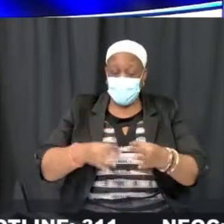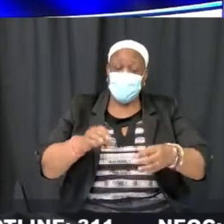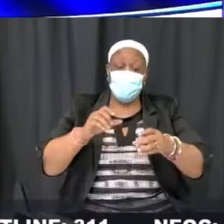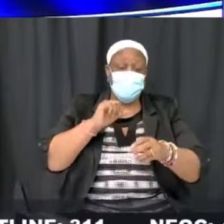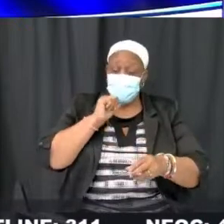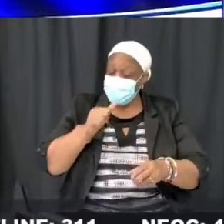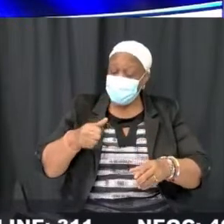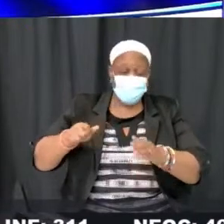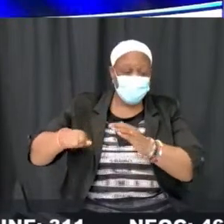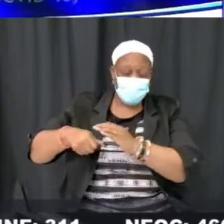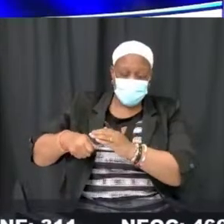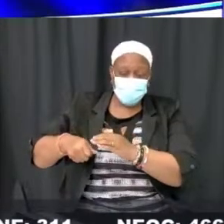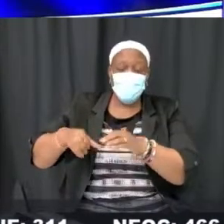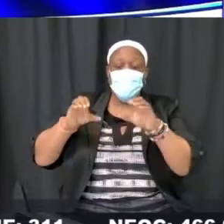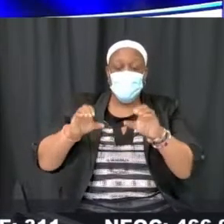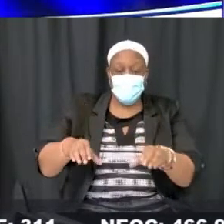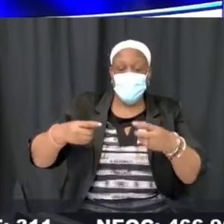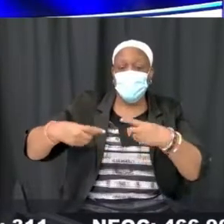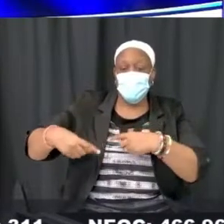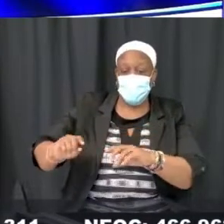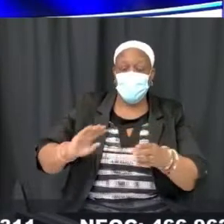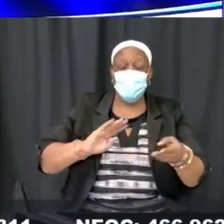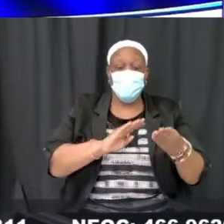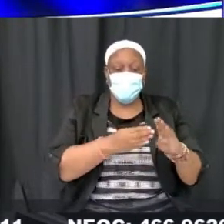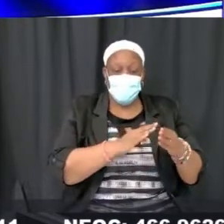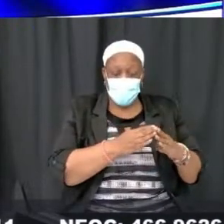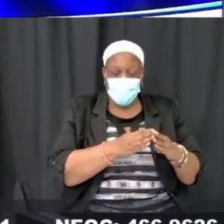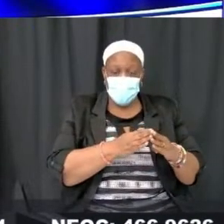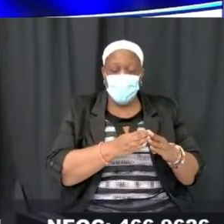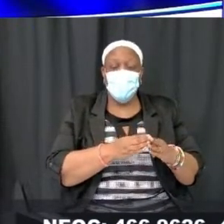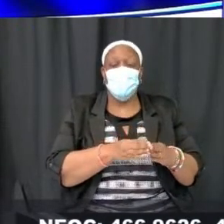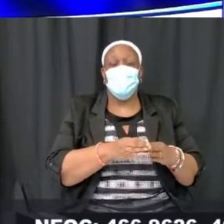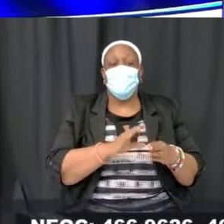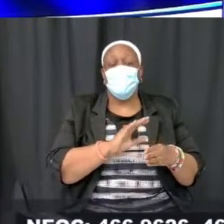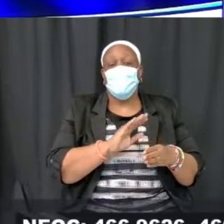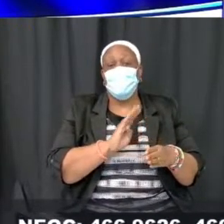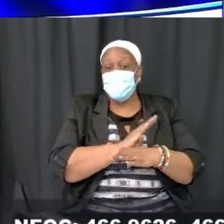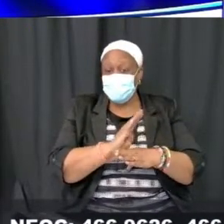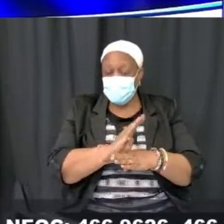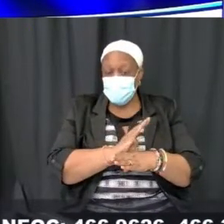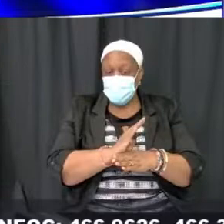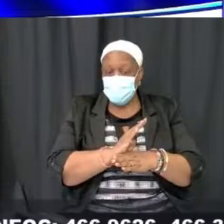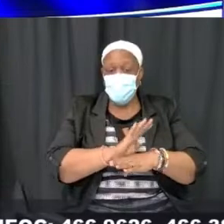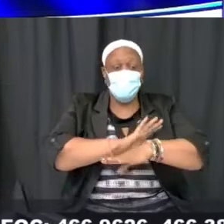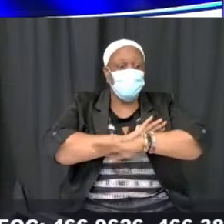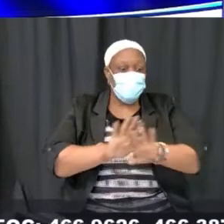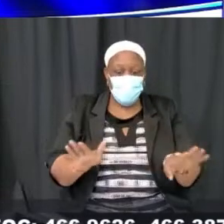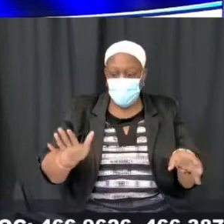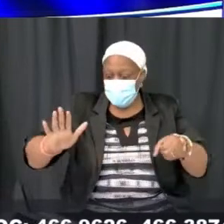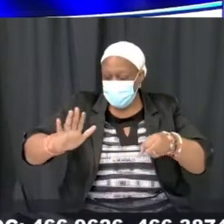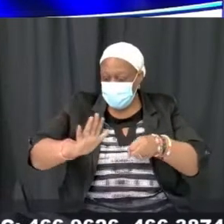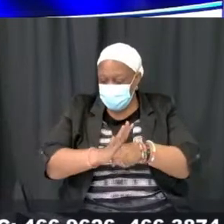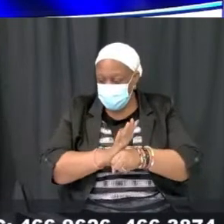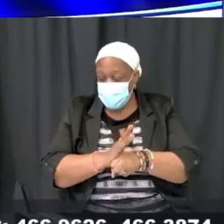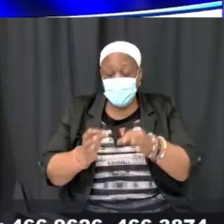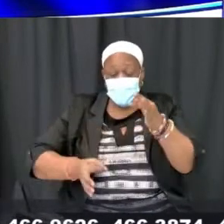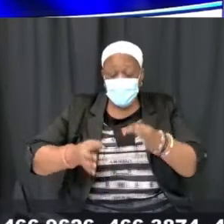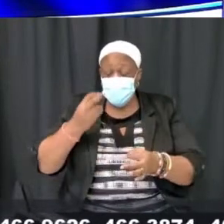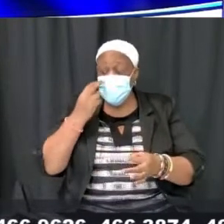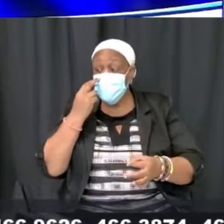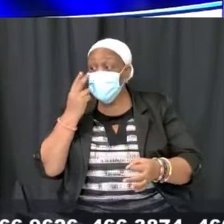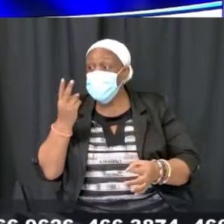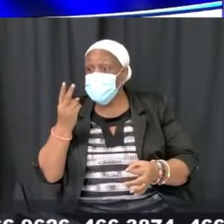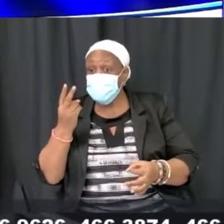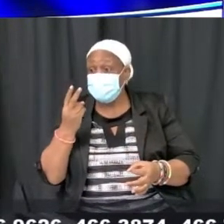access any of the services or businesses that are open, please avoid overcrowding and